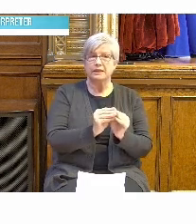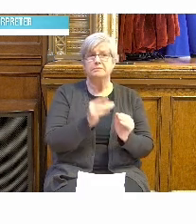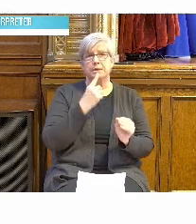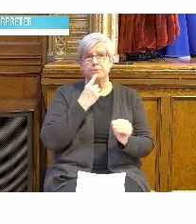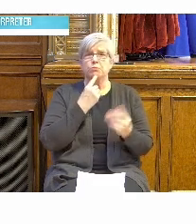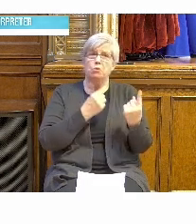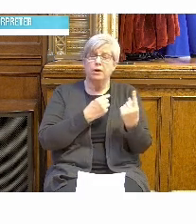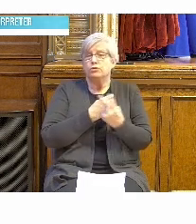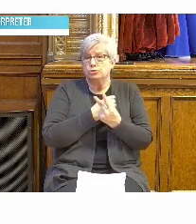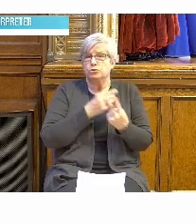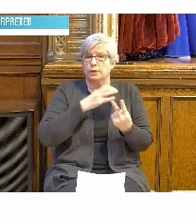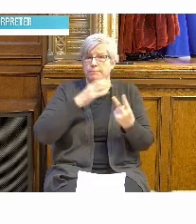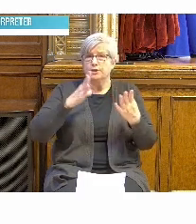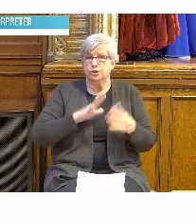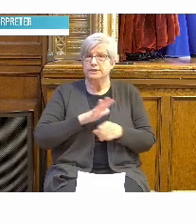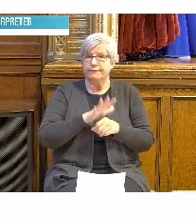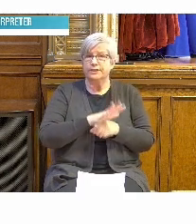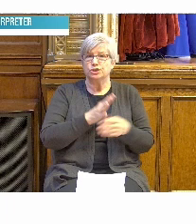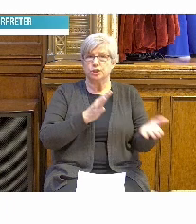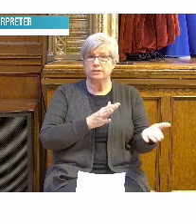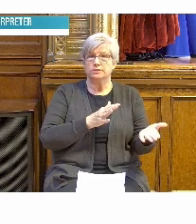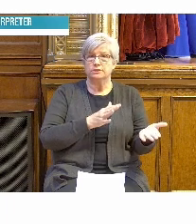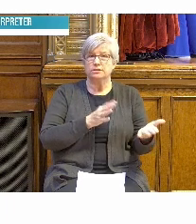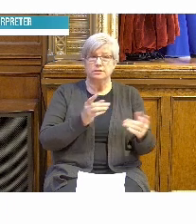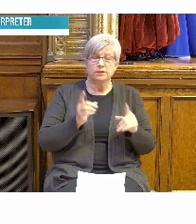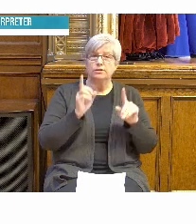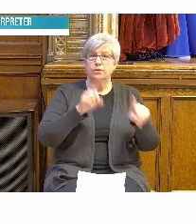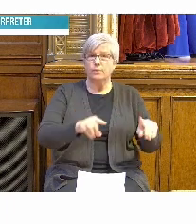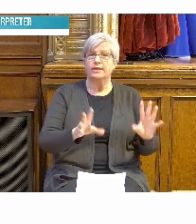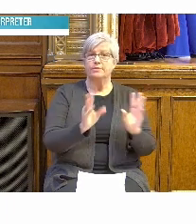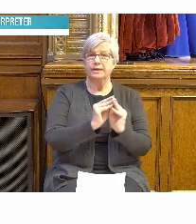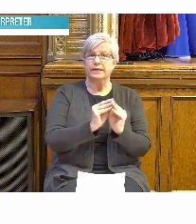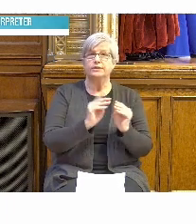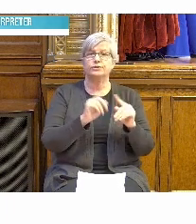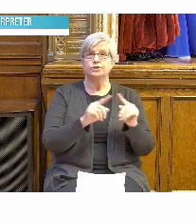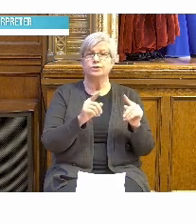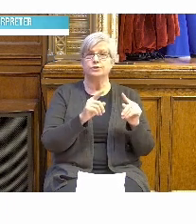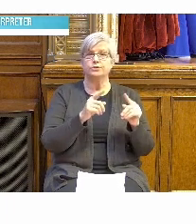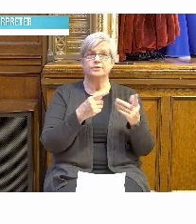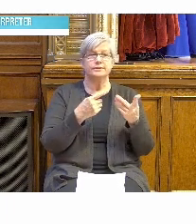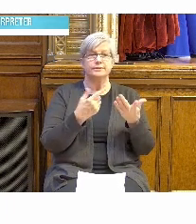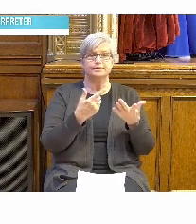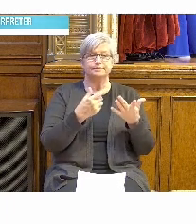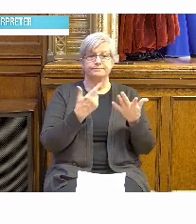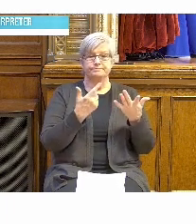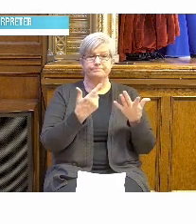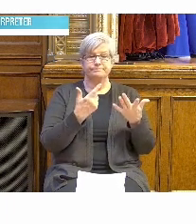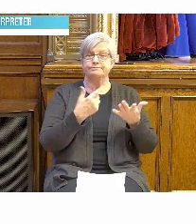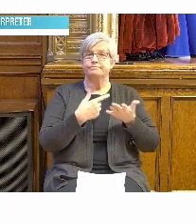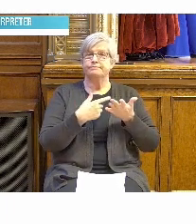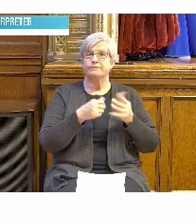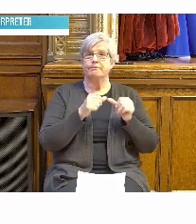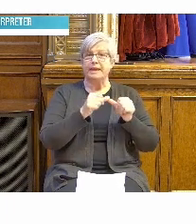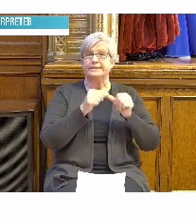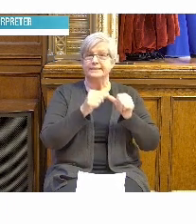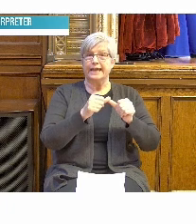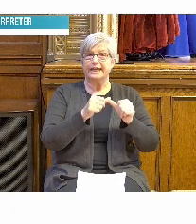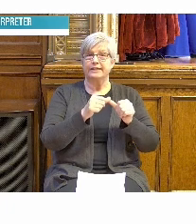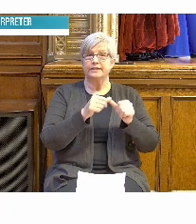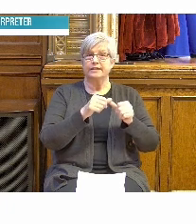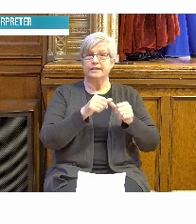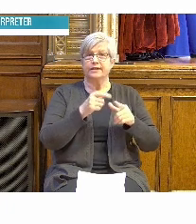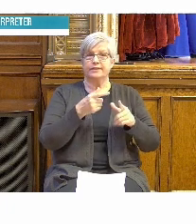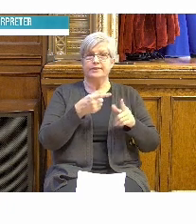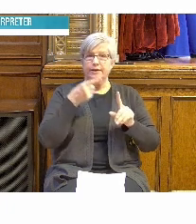2 commissioners are present to, maintain the integrity